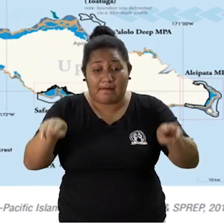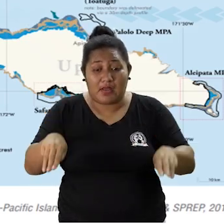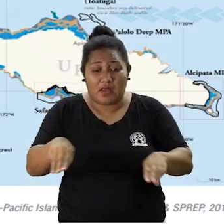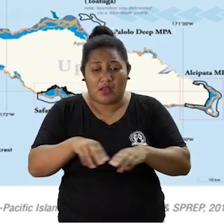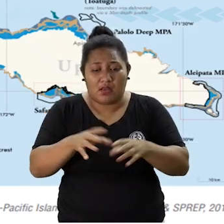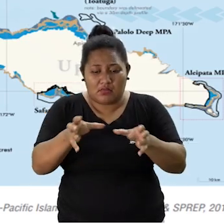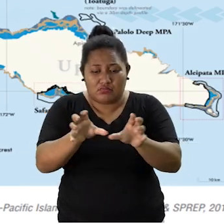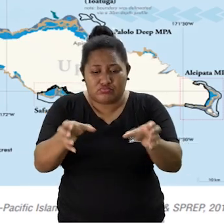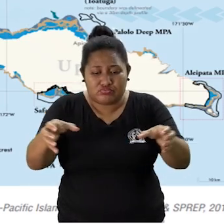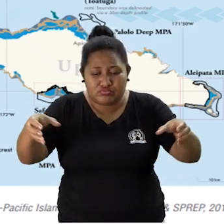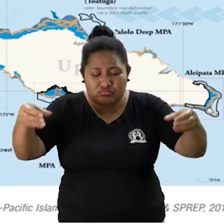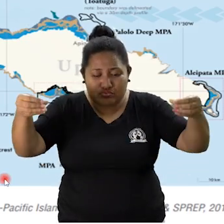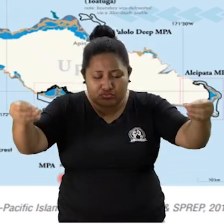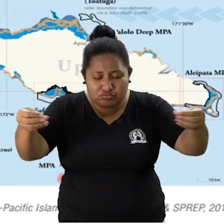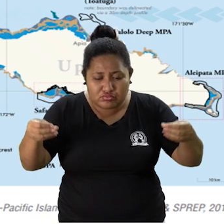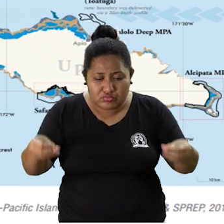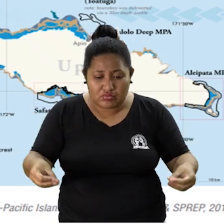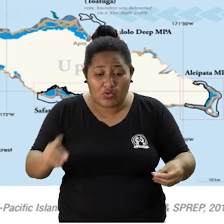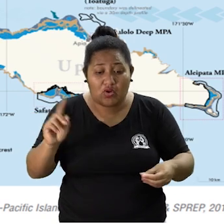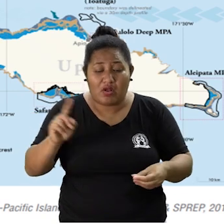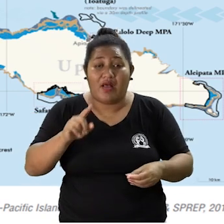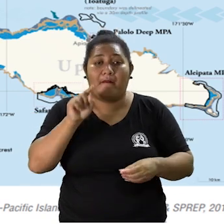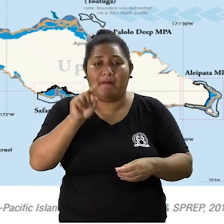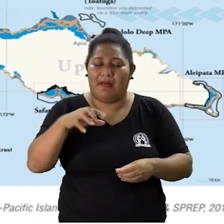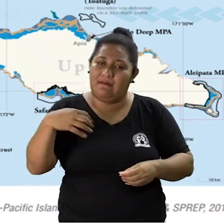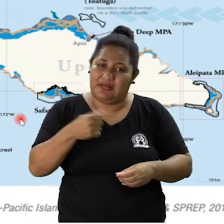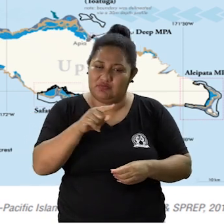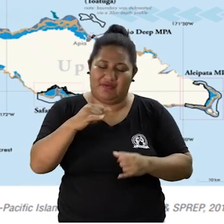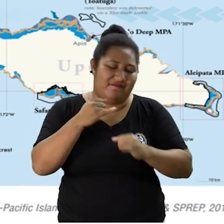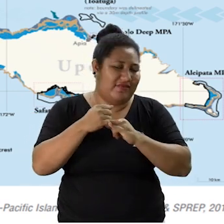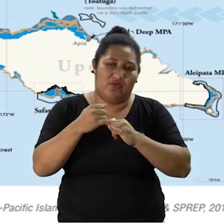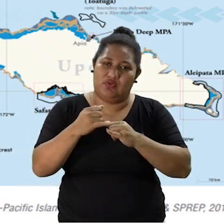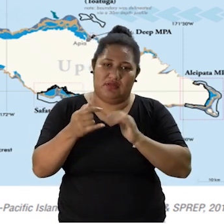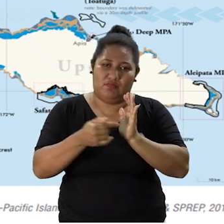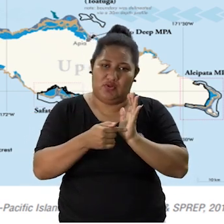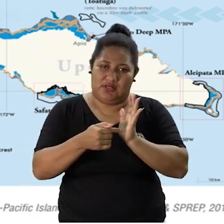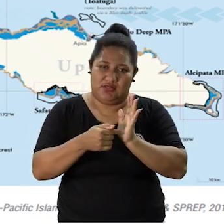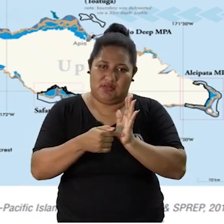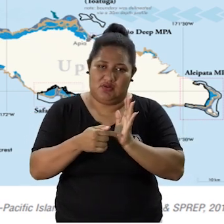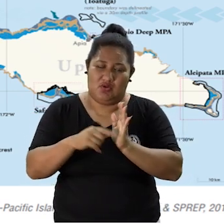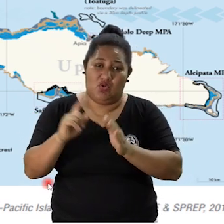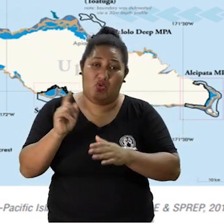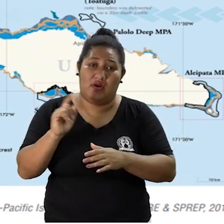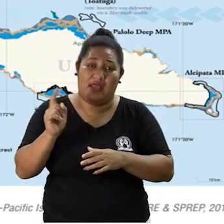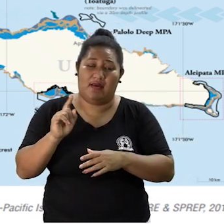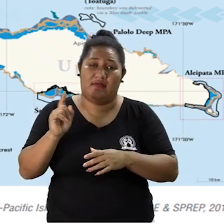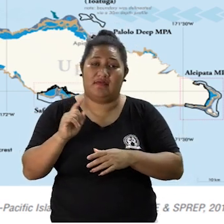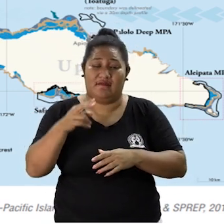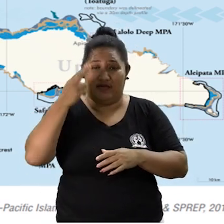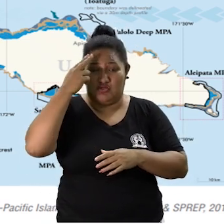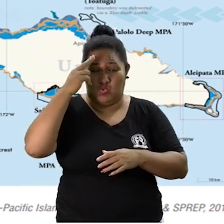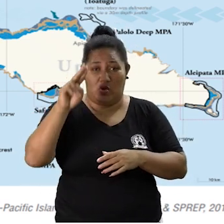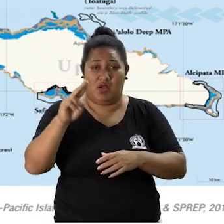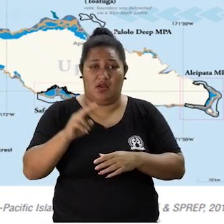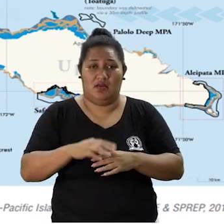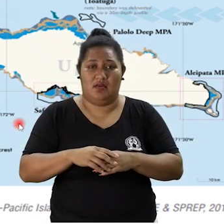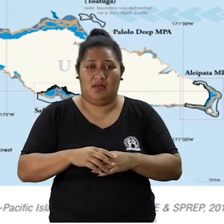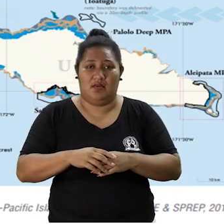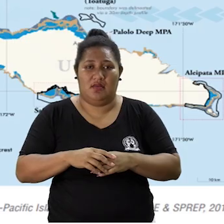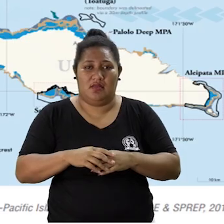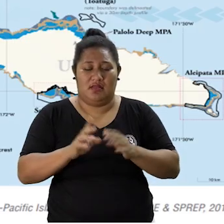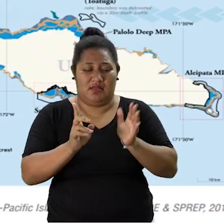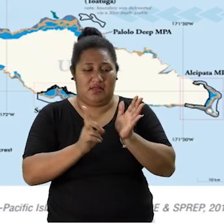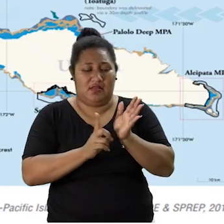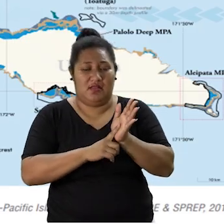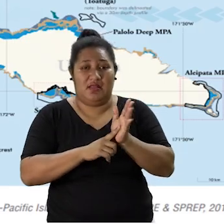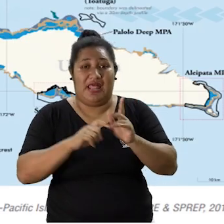vaenga le o le map, vaenga le ese le tā watamiti. O le vaenga le tā e whaingoa ina o le legend, po